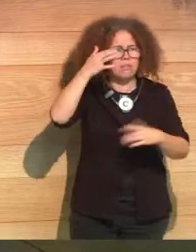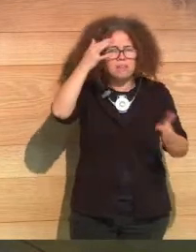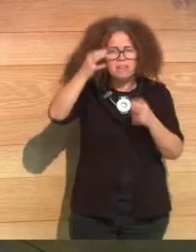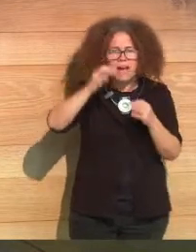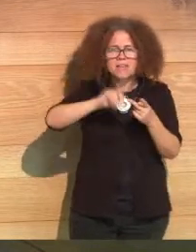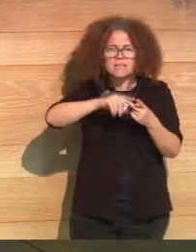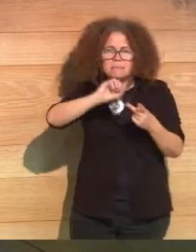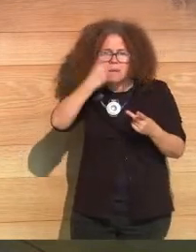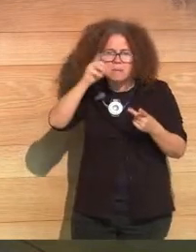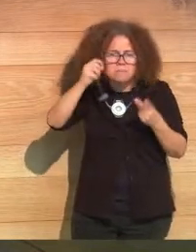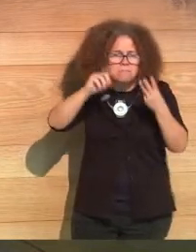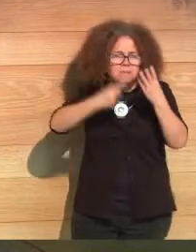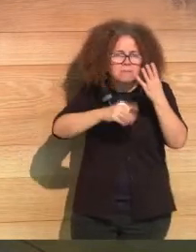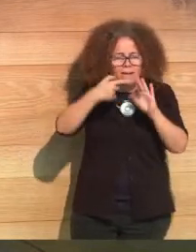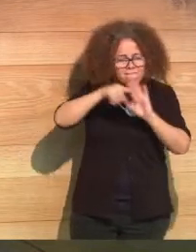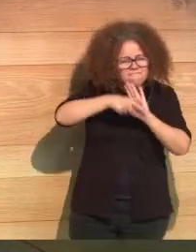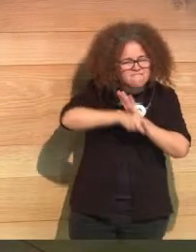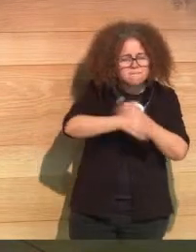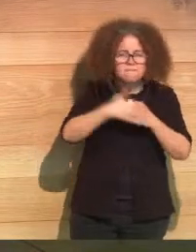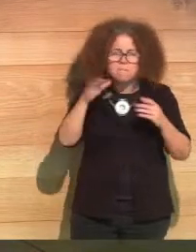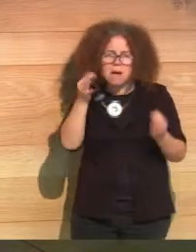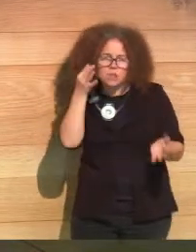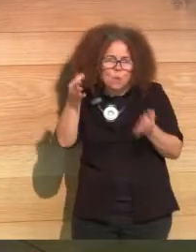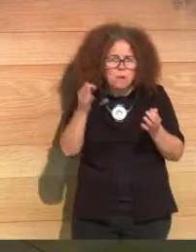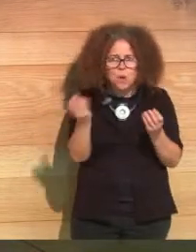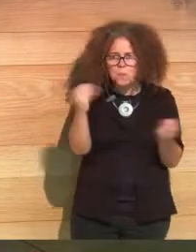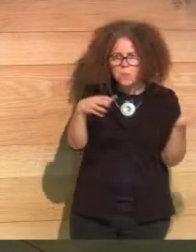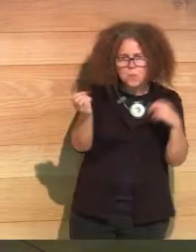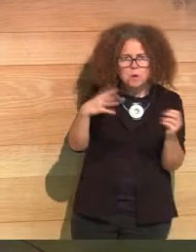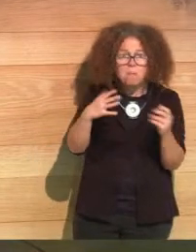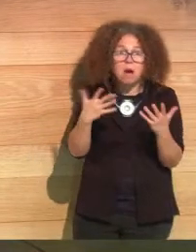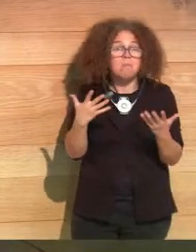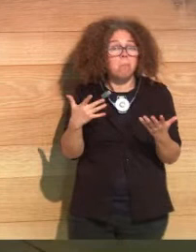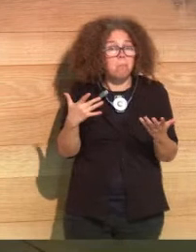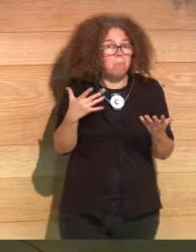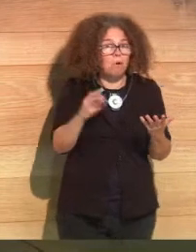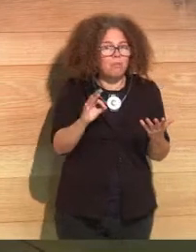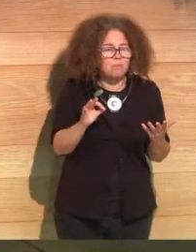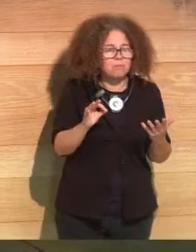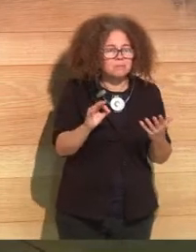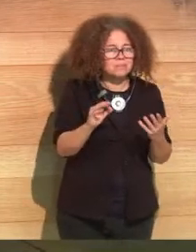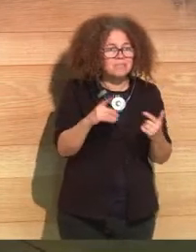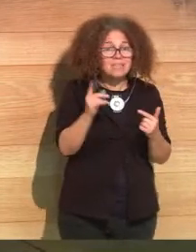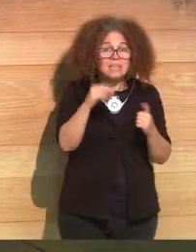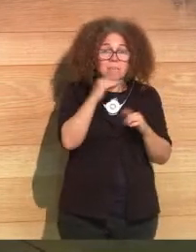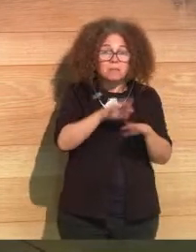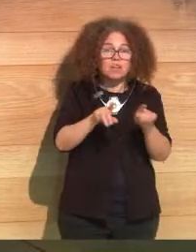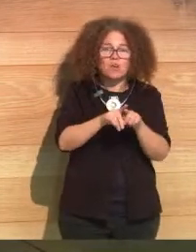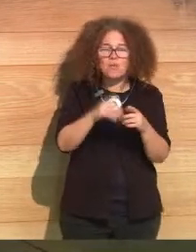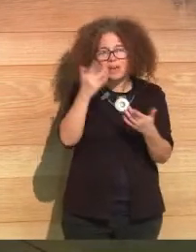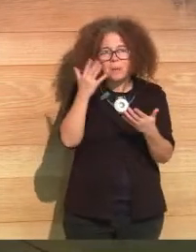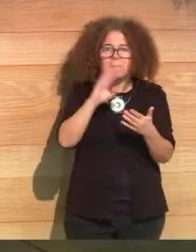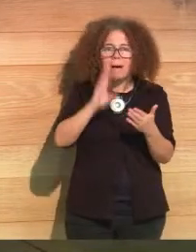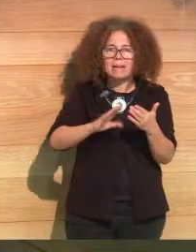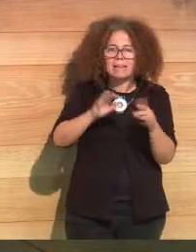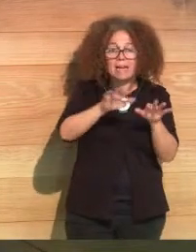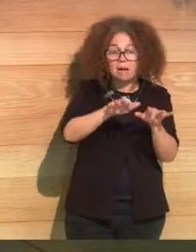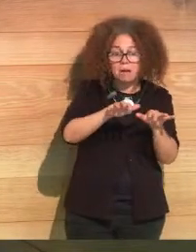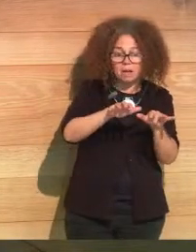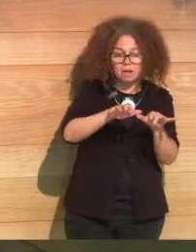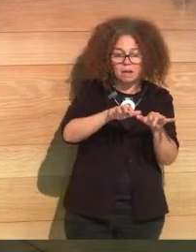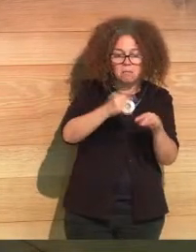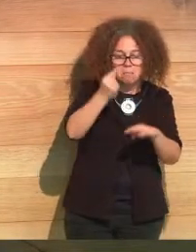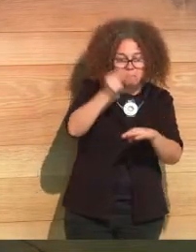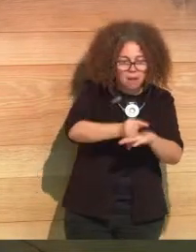intricate. There's also the idea that the machine is making the exhibition. So we brought the machine, we put it